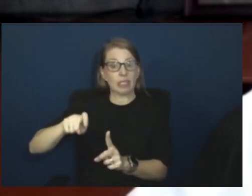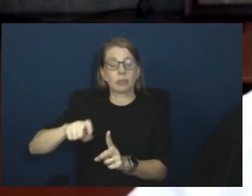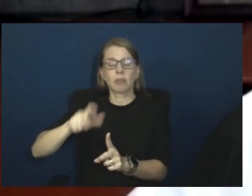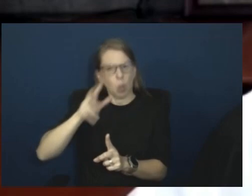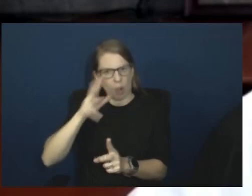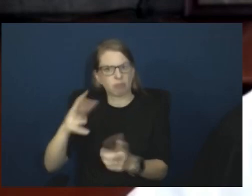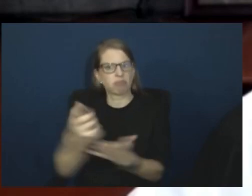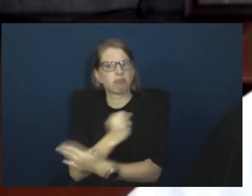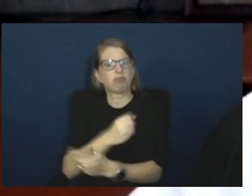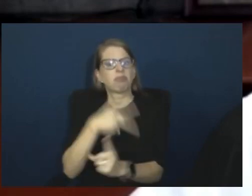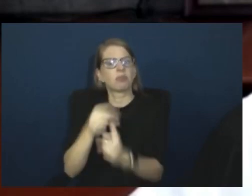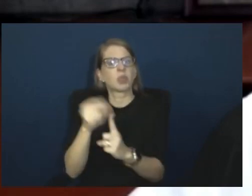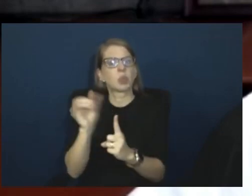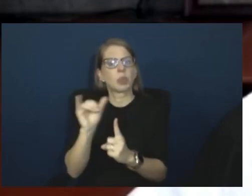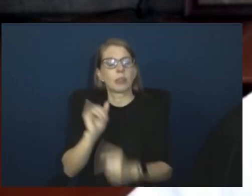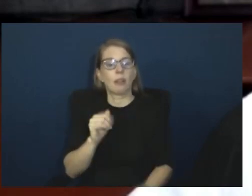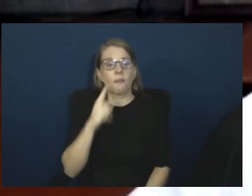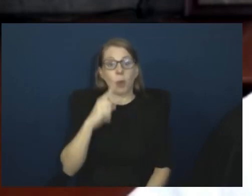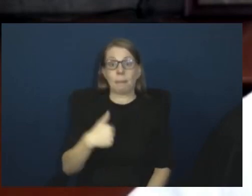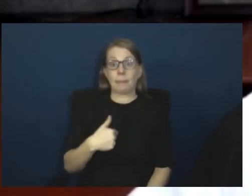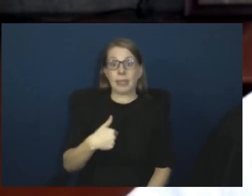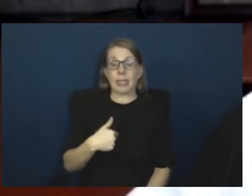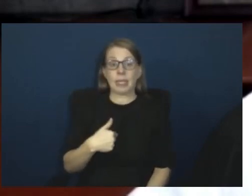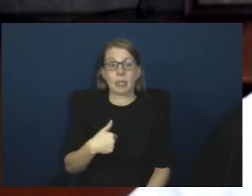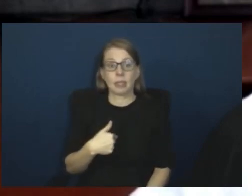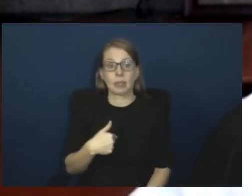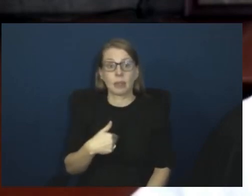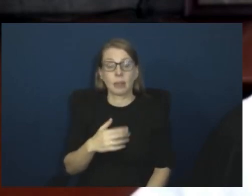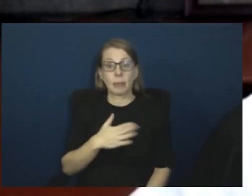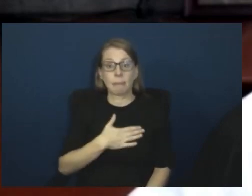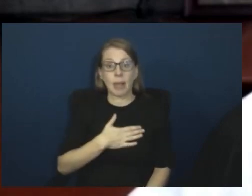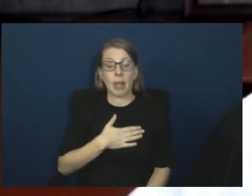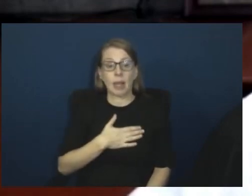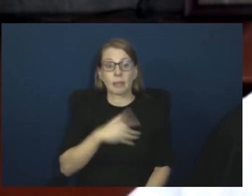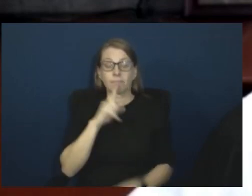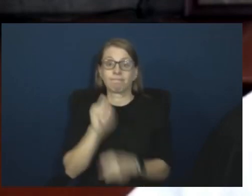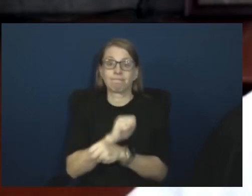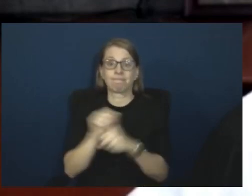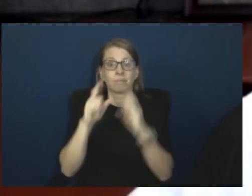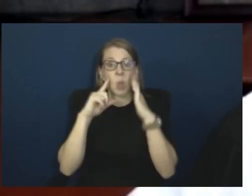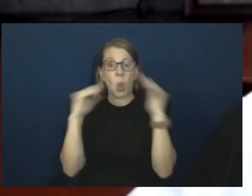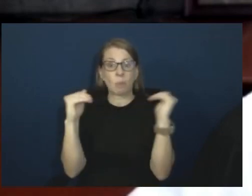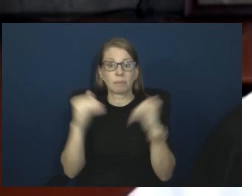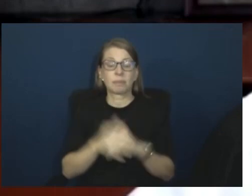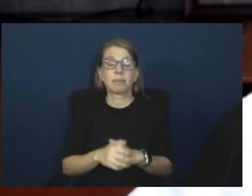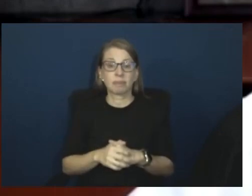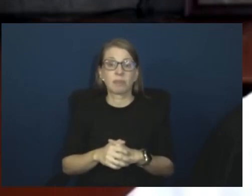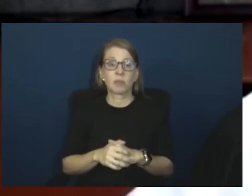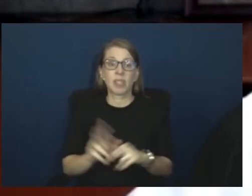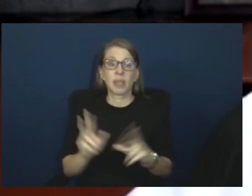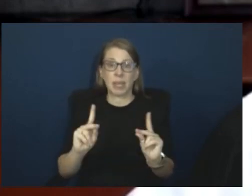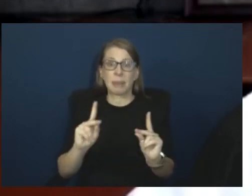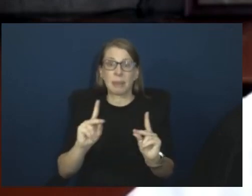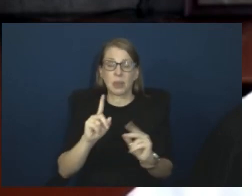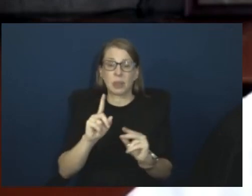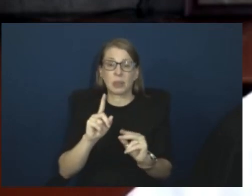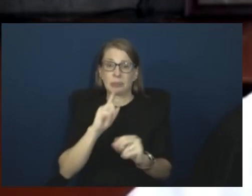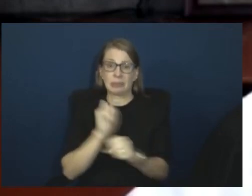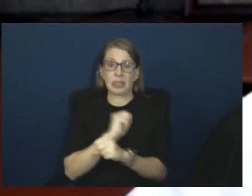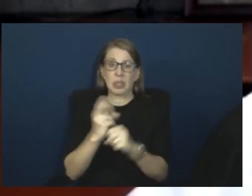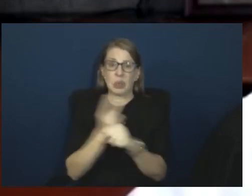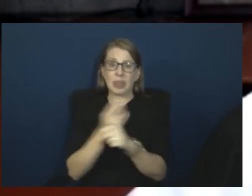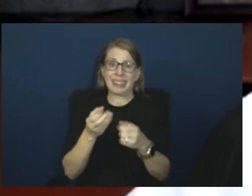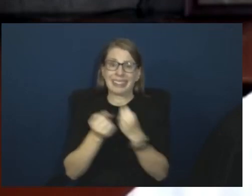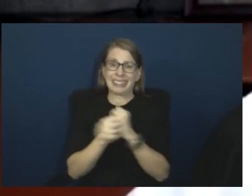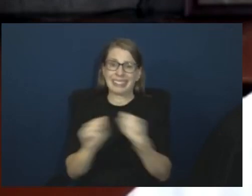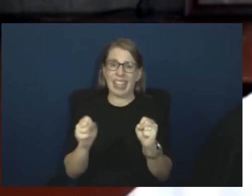too. So for me, my real hope is that people really use safe ways